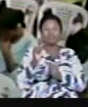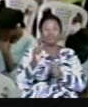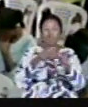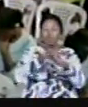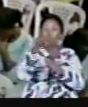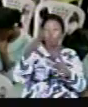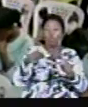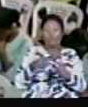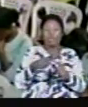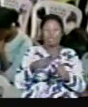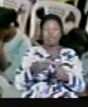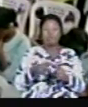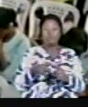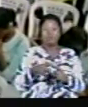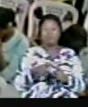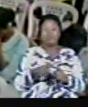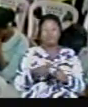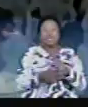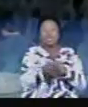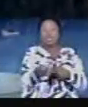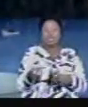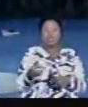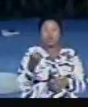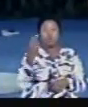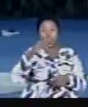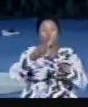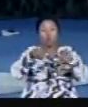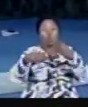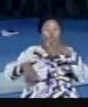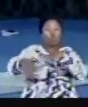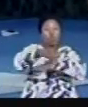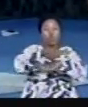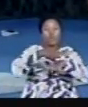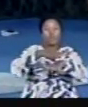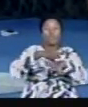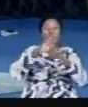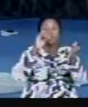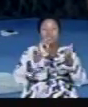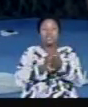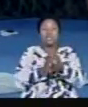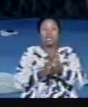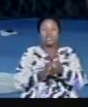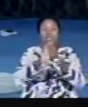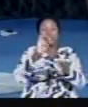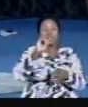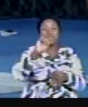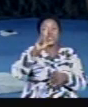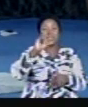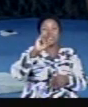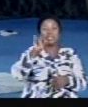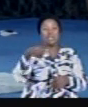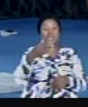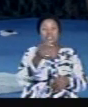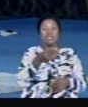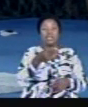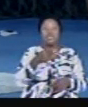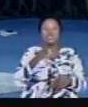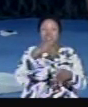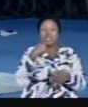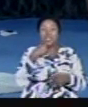when they were gone over, that Elijah said unto